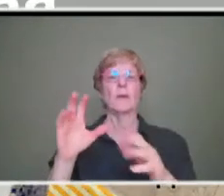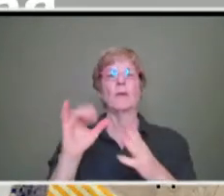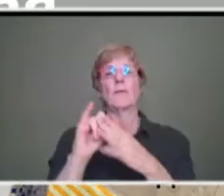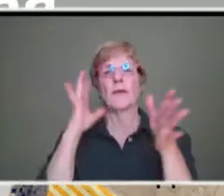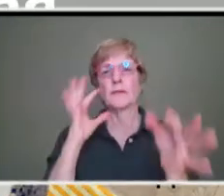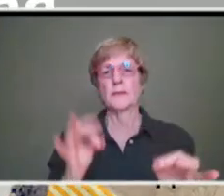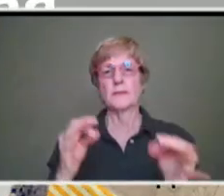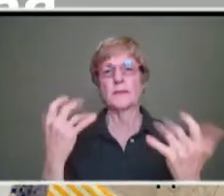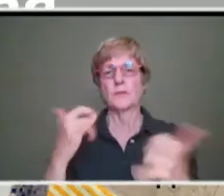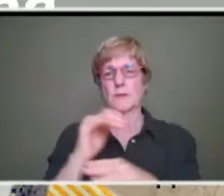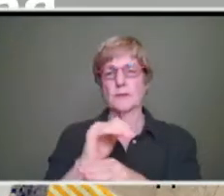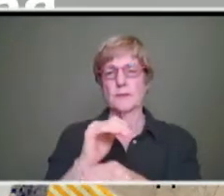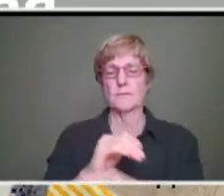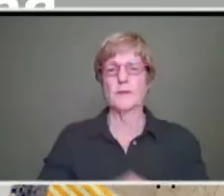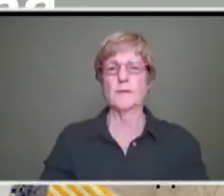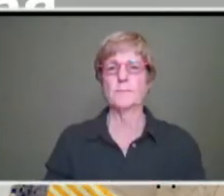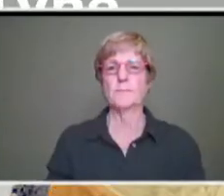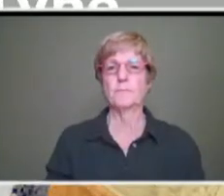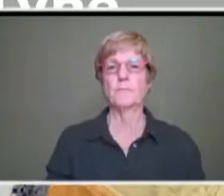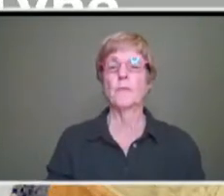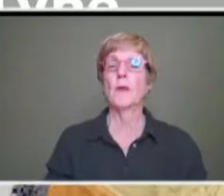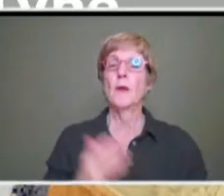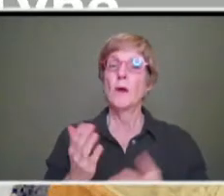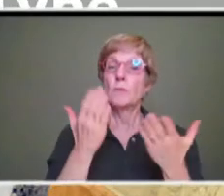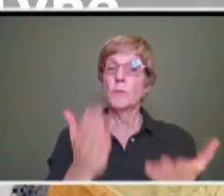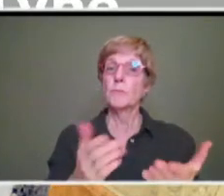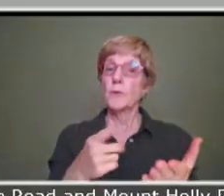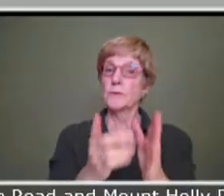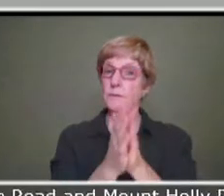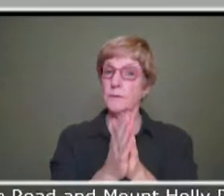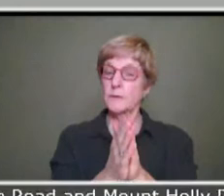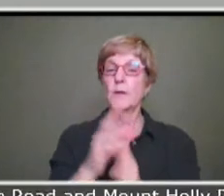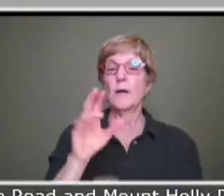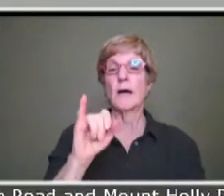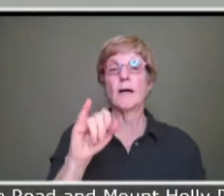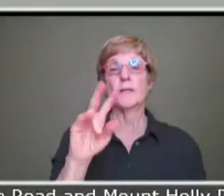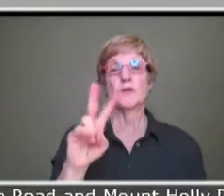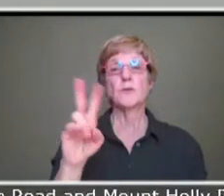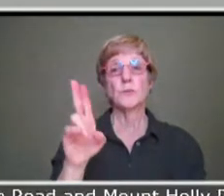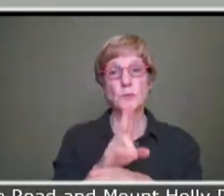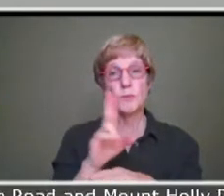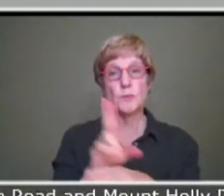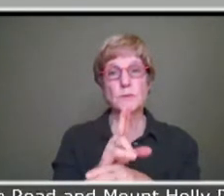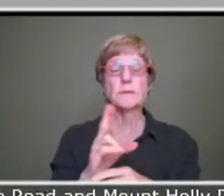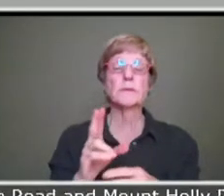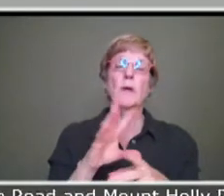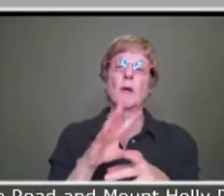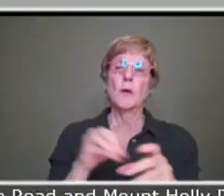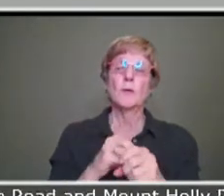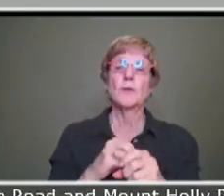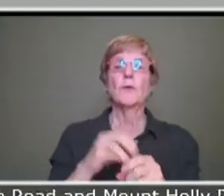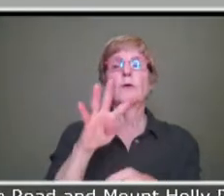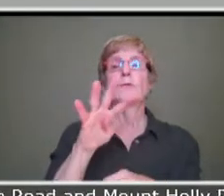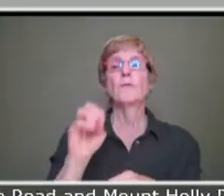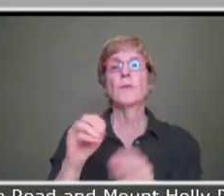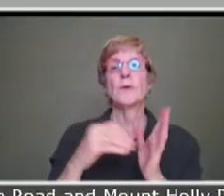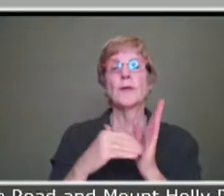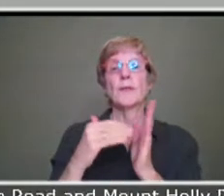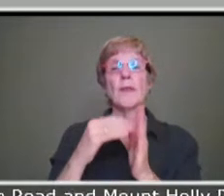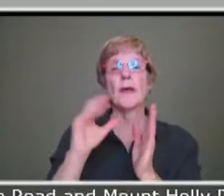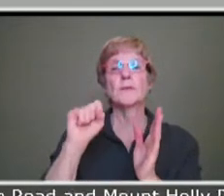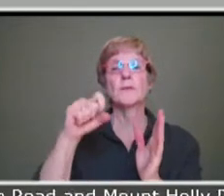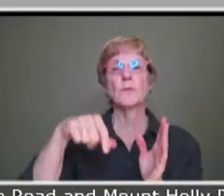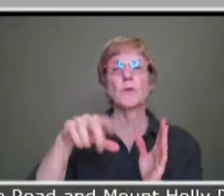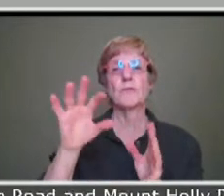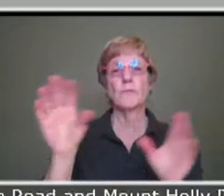earlier this evening The Proposal with this petition is for I2 uses that would include a 40 000 square foot office building which